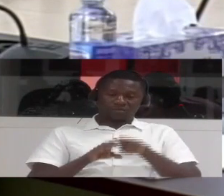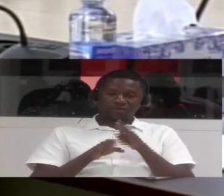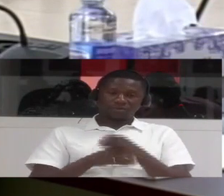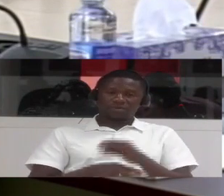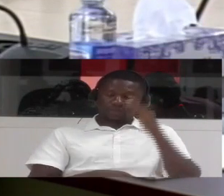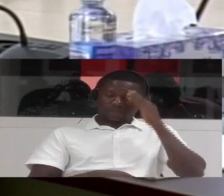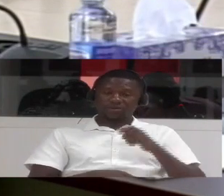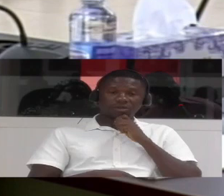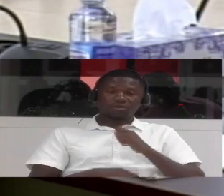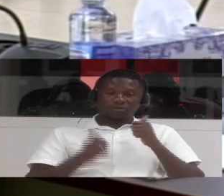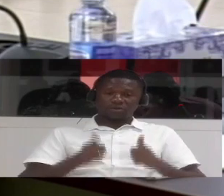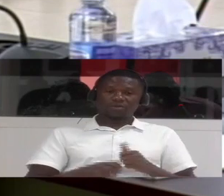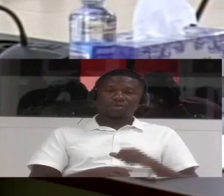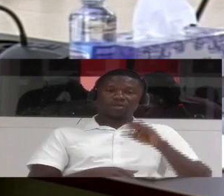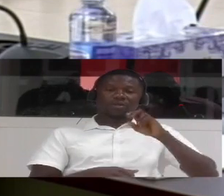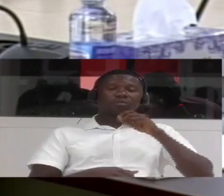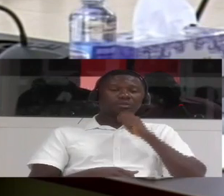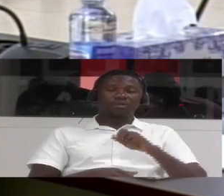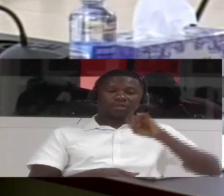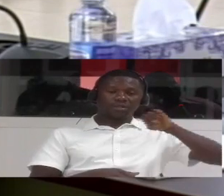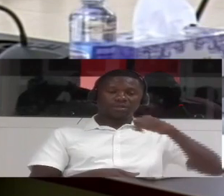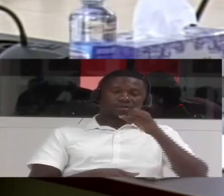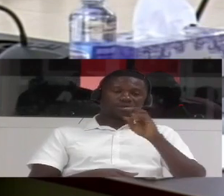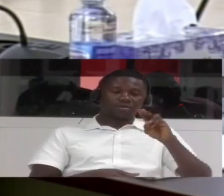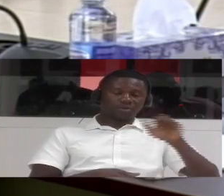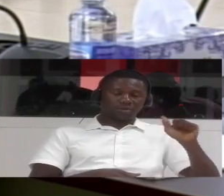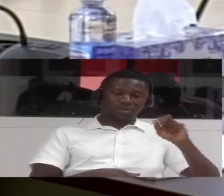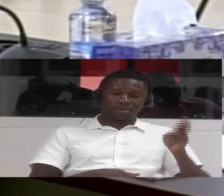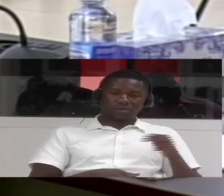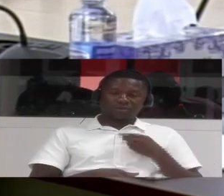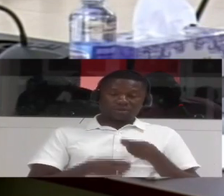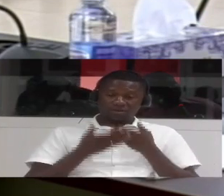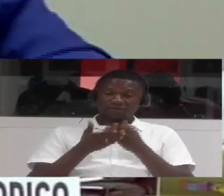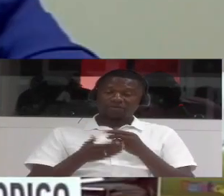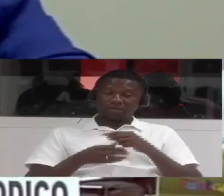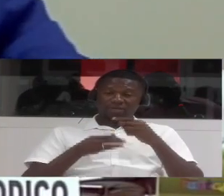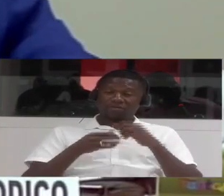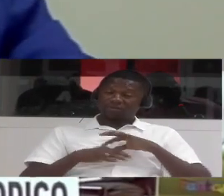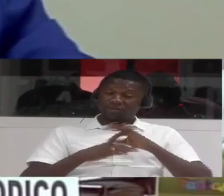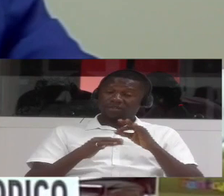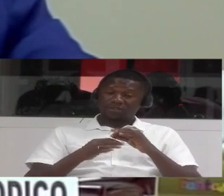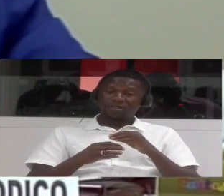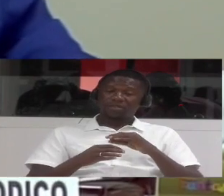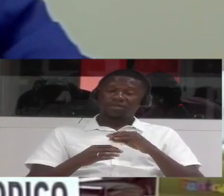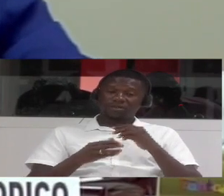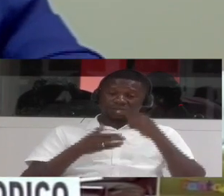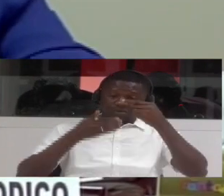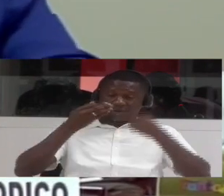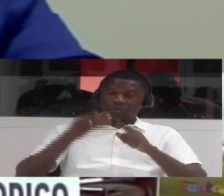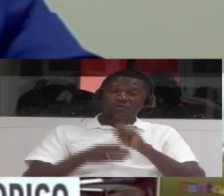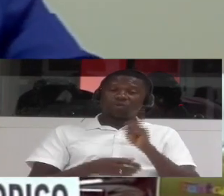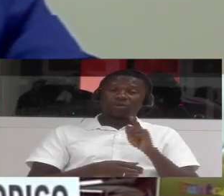Mr. SAIKOU JAMMEH, you gave quite an impressive record of what the GPU had managed